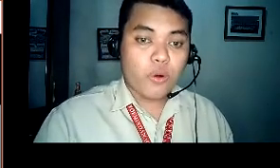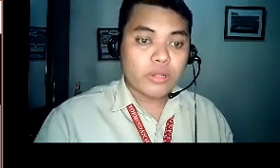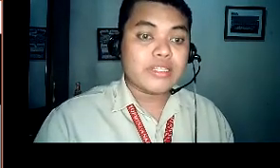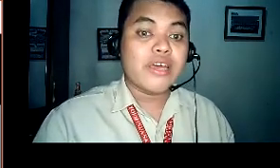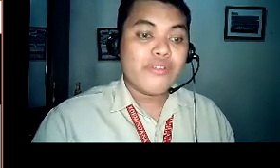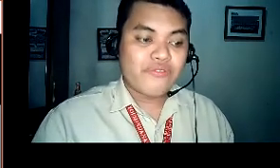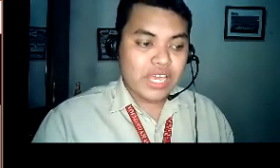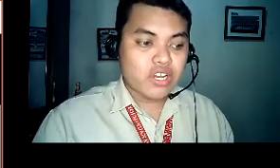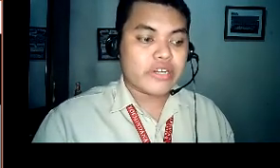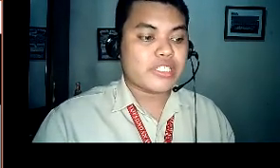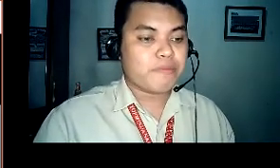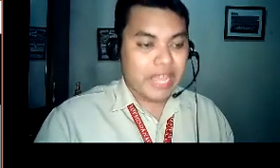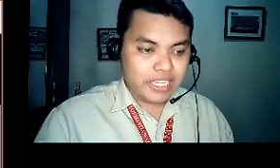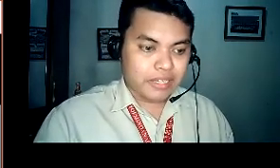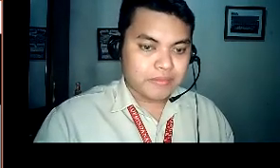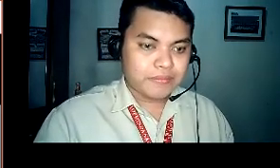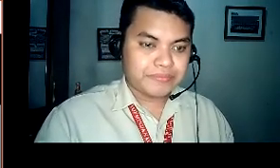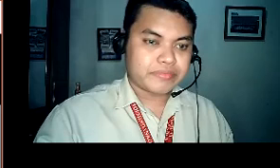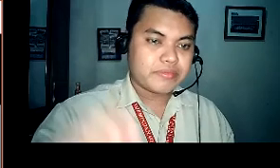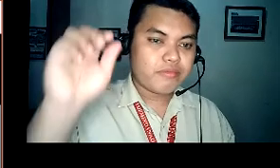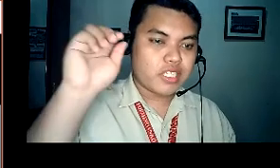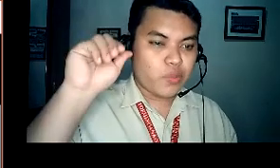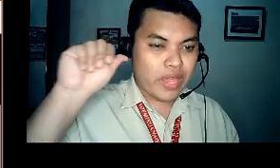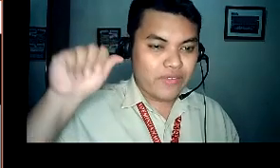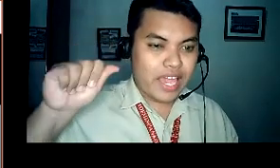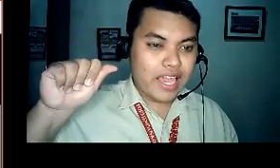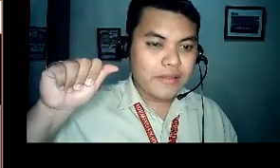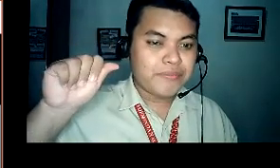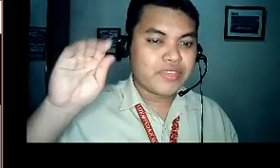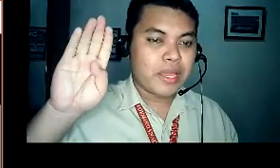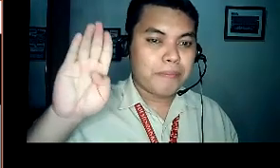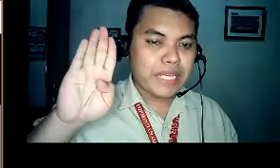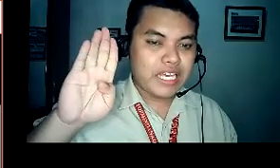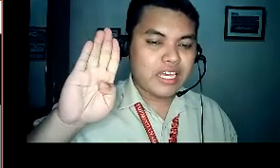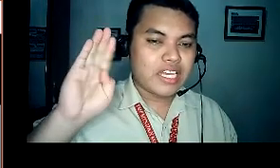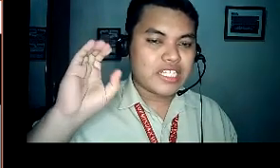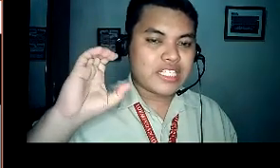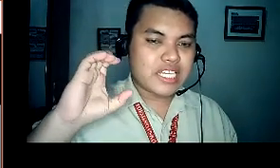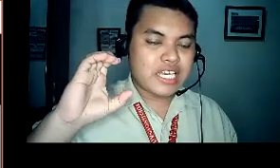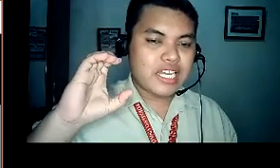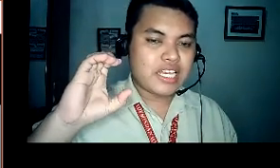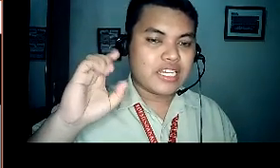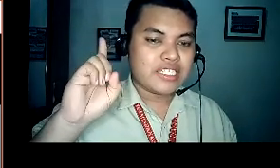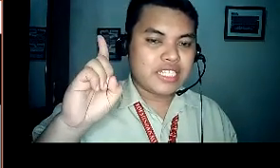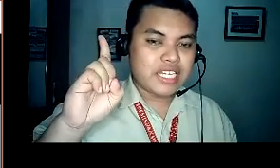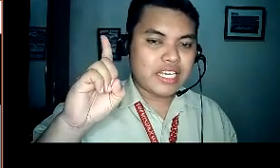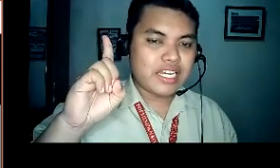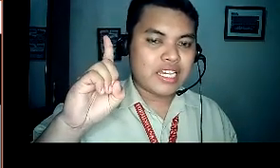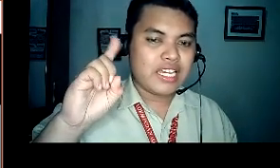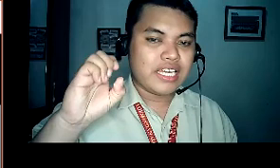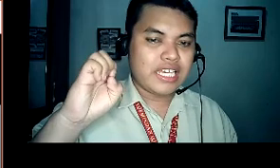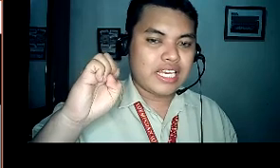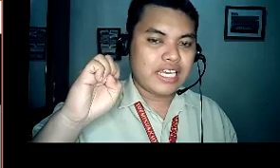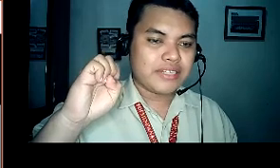is called finger spelling. So we have A, B, C,